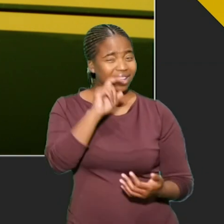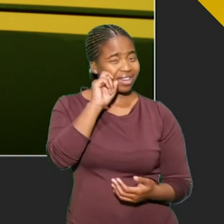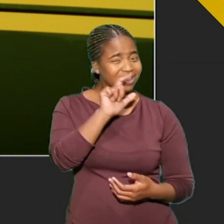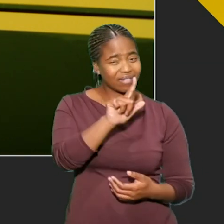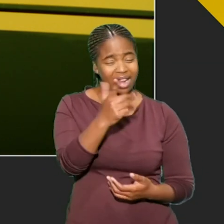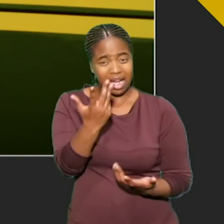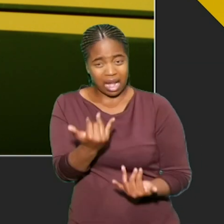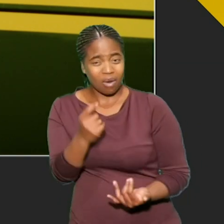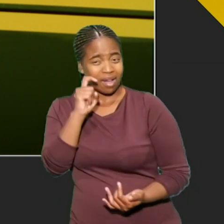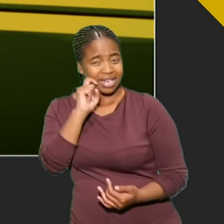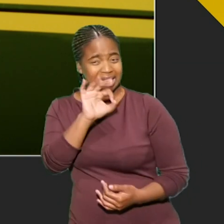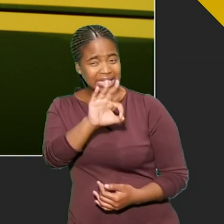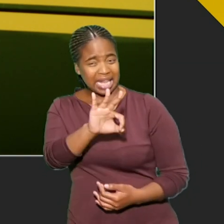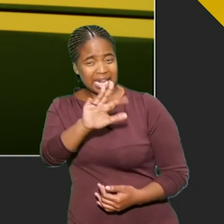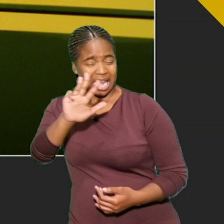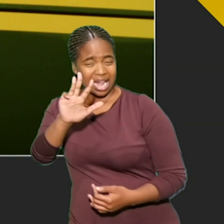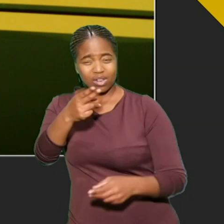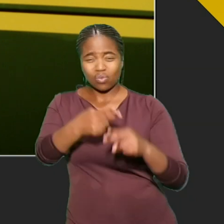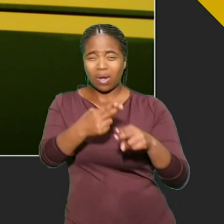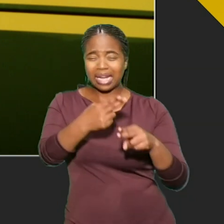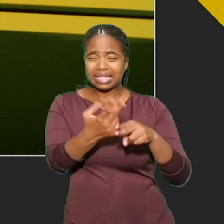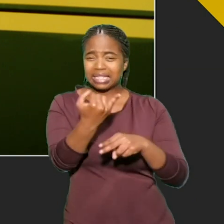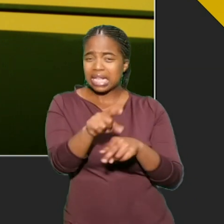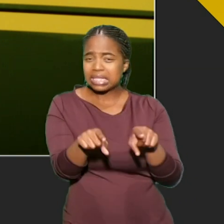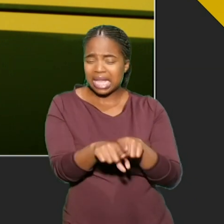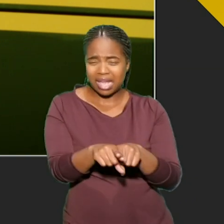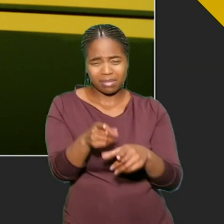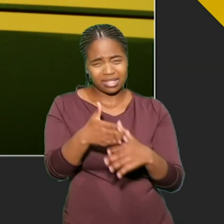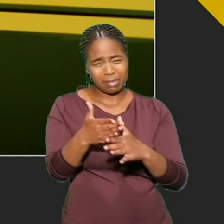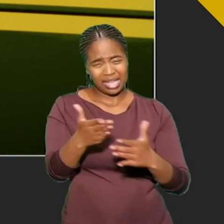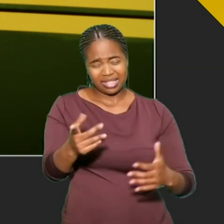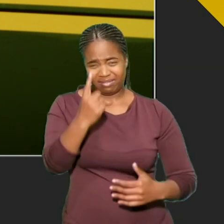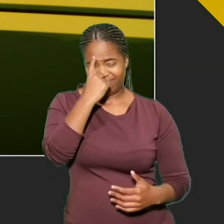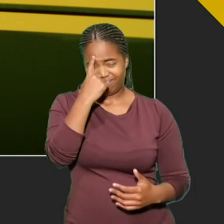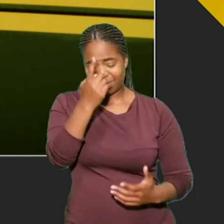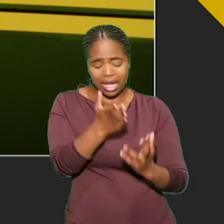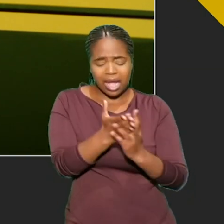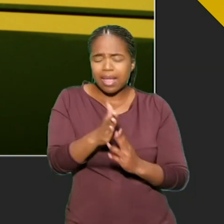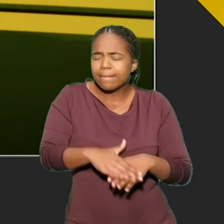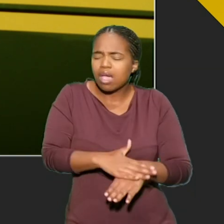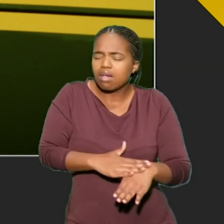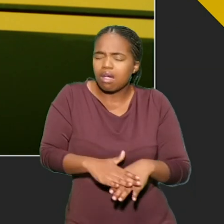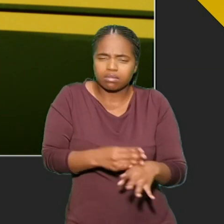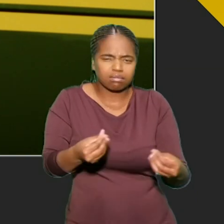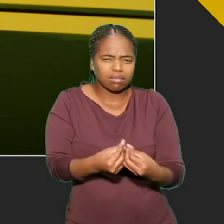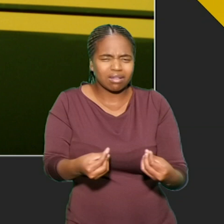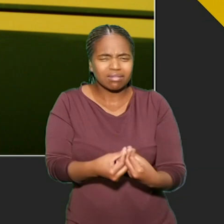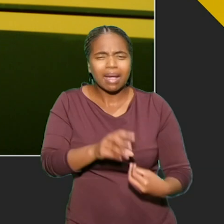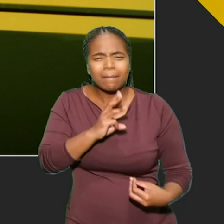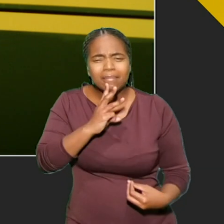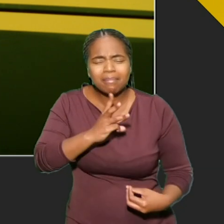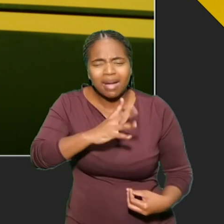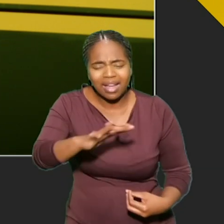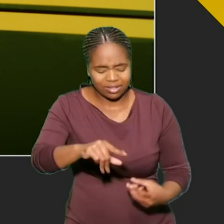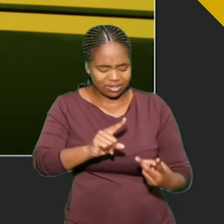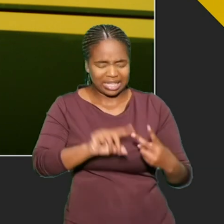of 39 dealing with the sewage engasebenzi that is non-existent, dealing with the lack of access to basic means which is water, but also dealing